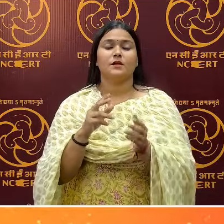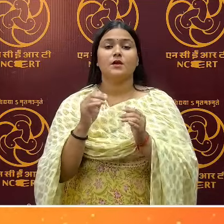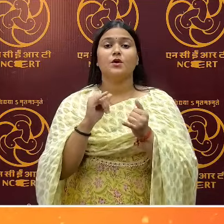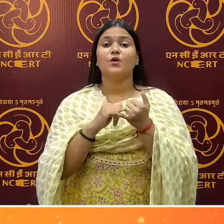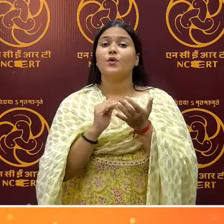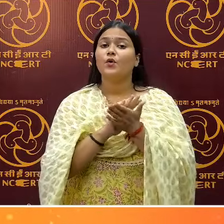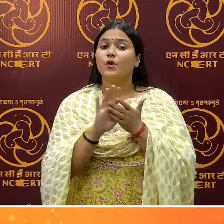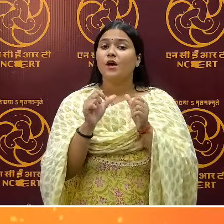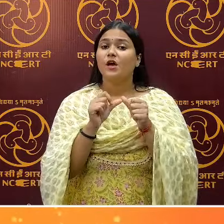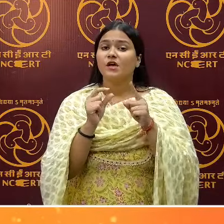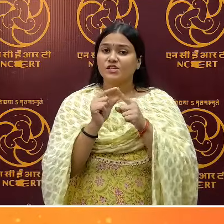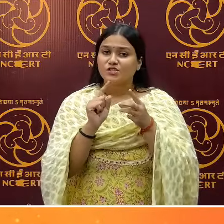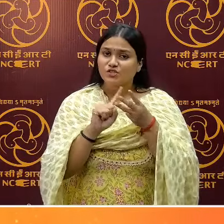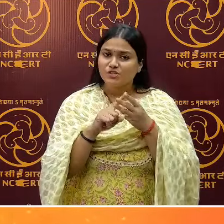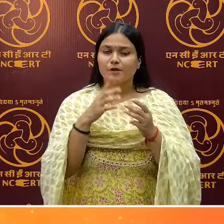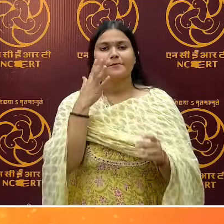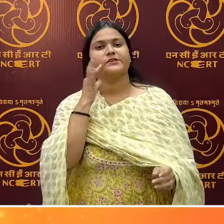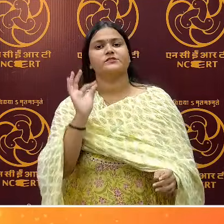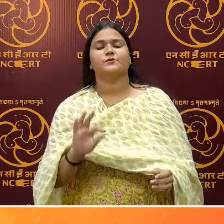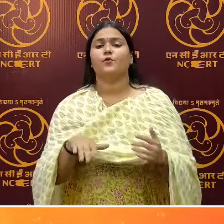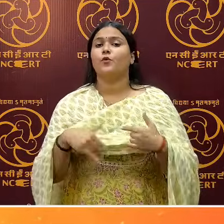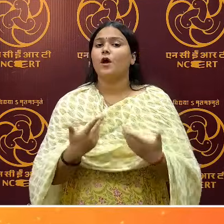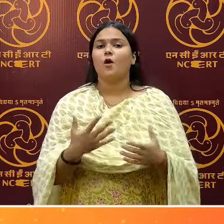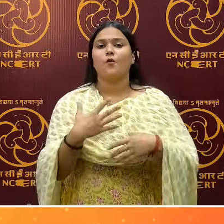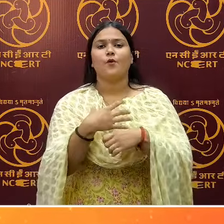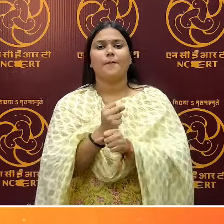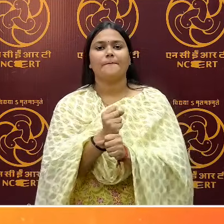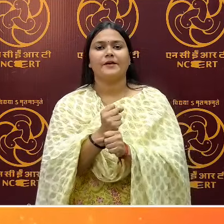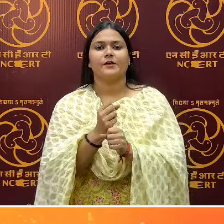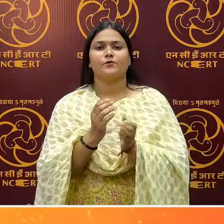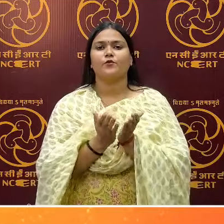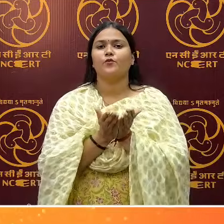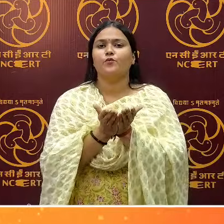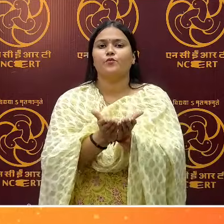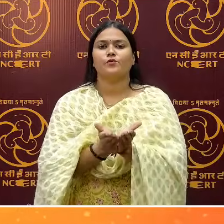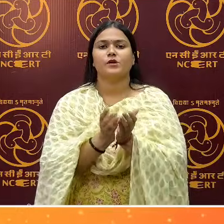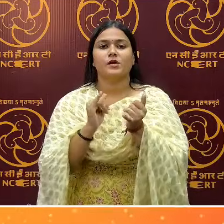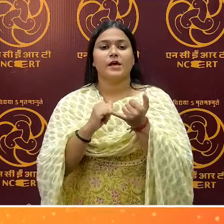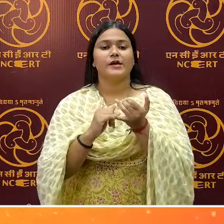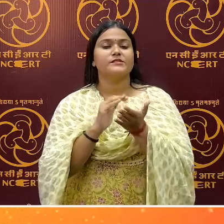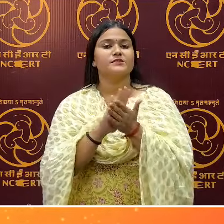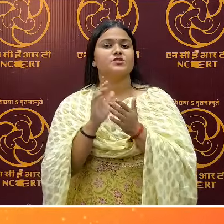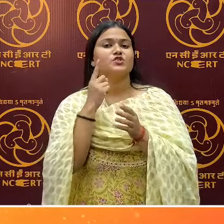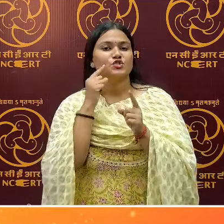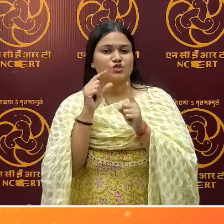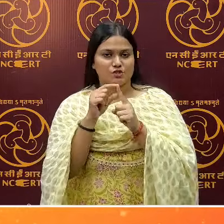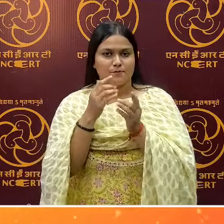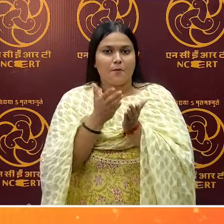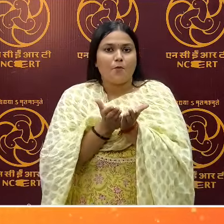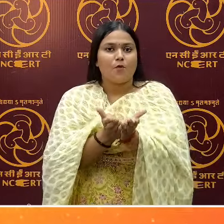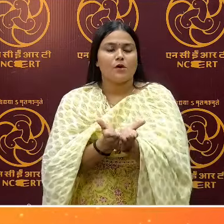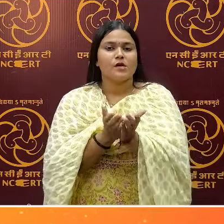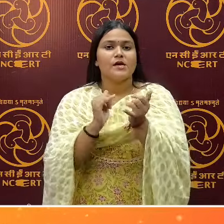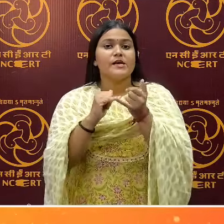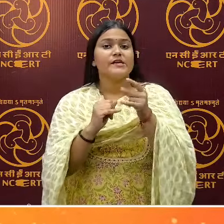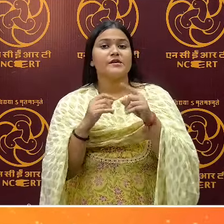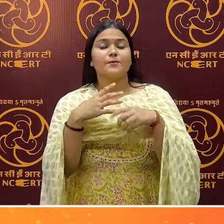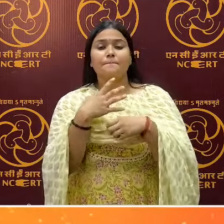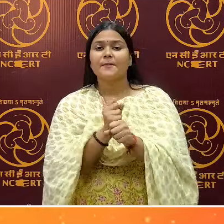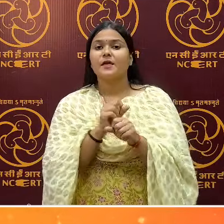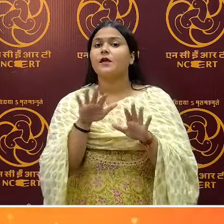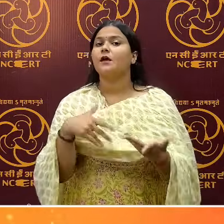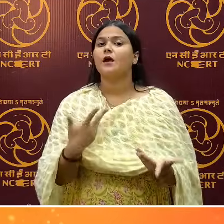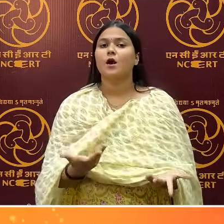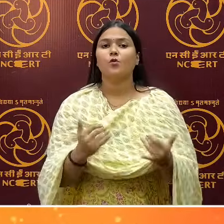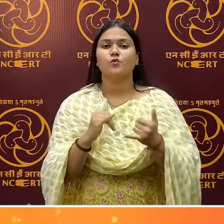very important, and this is how, you know, we make our ships also. The ship is made up of steel, so that